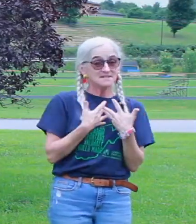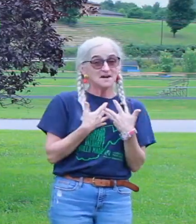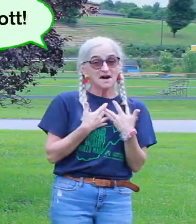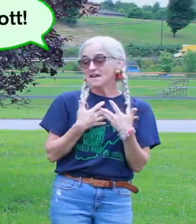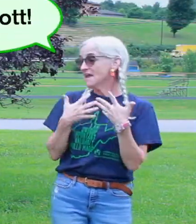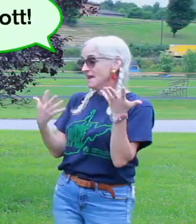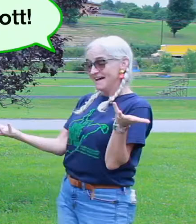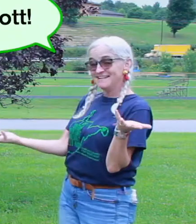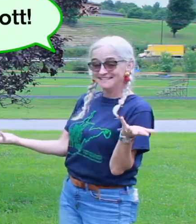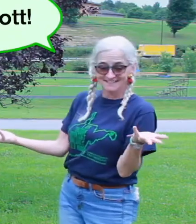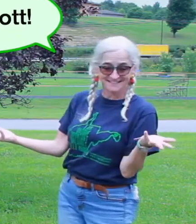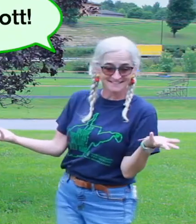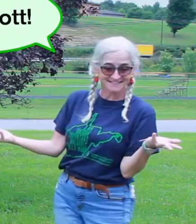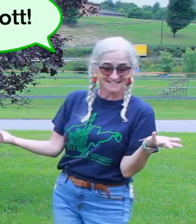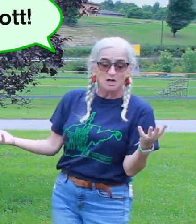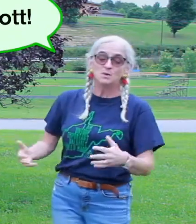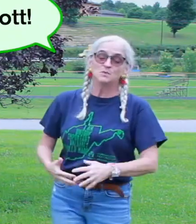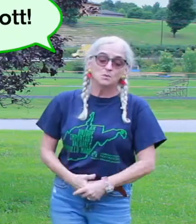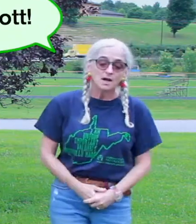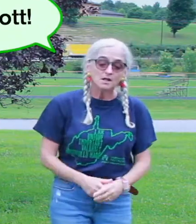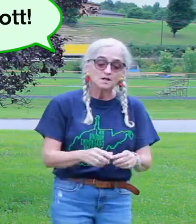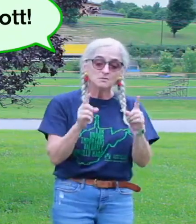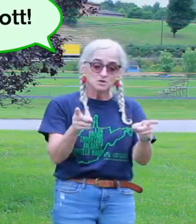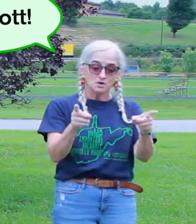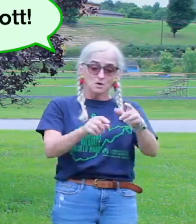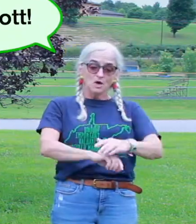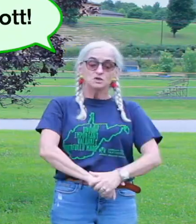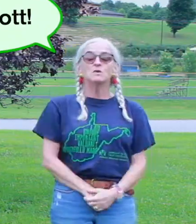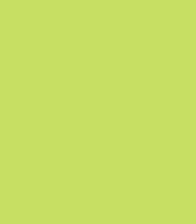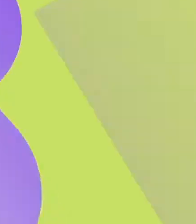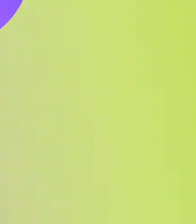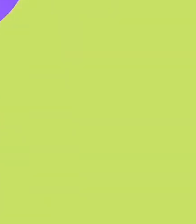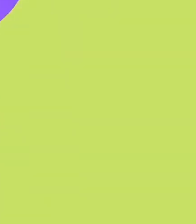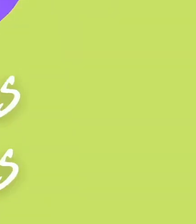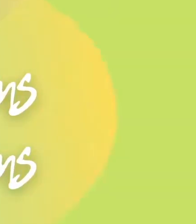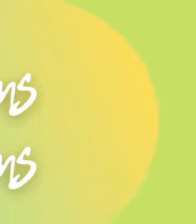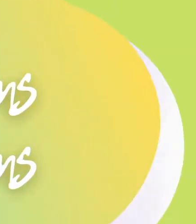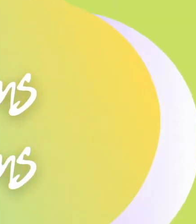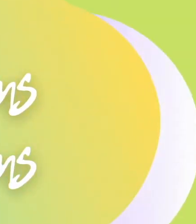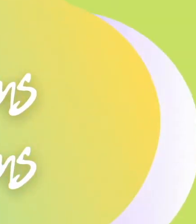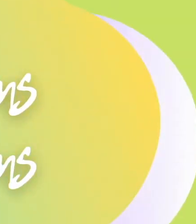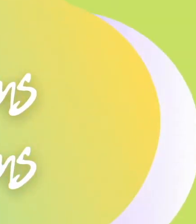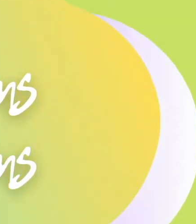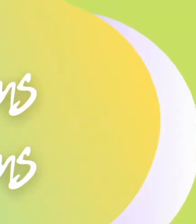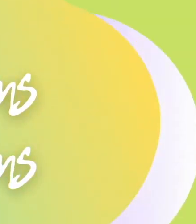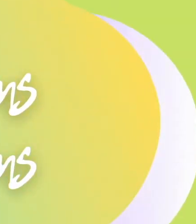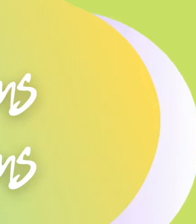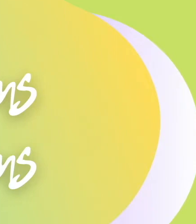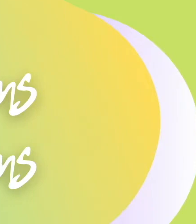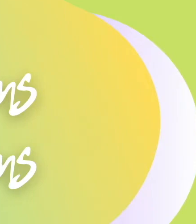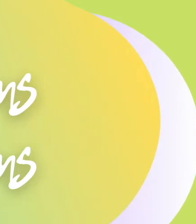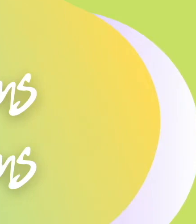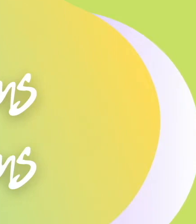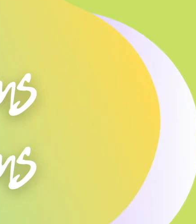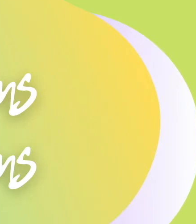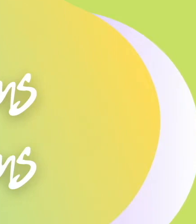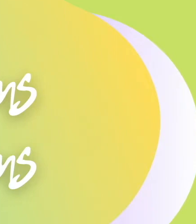Mrs. Hott and Ms. Shayma, we welcome you to our Positive Action weekly lesson.